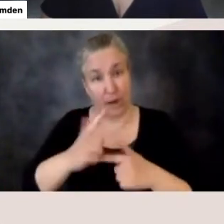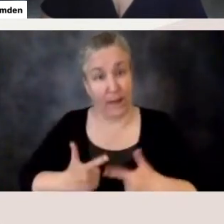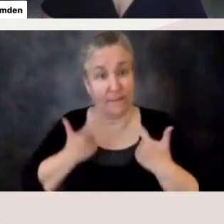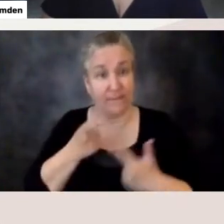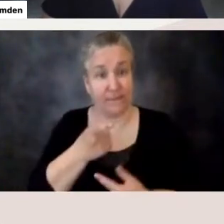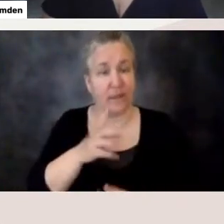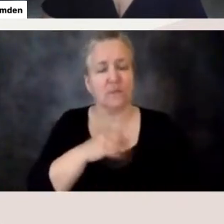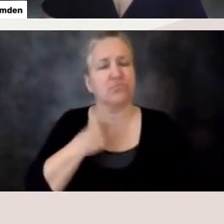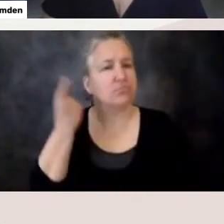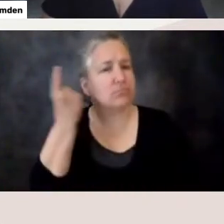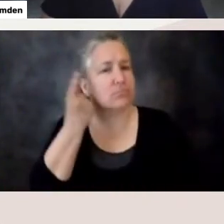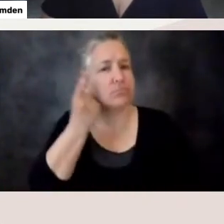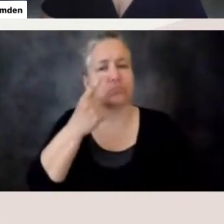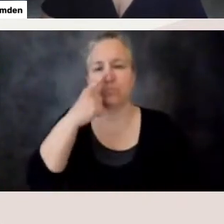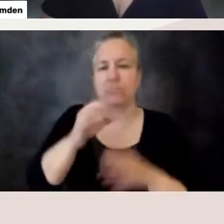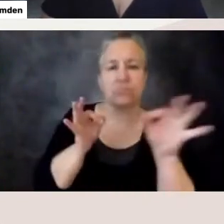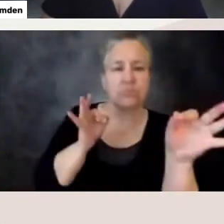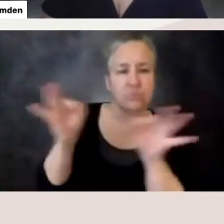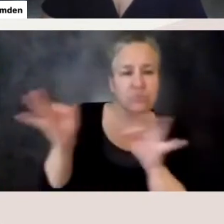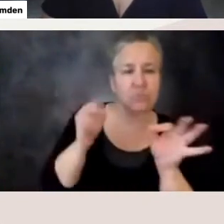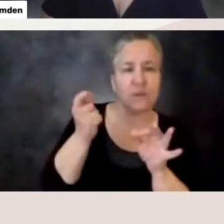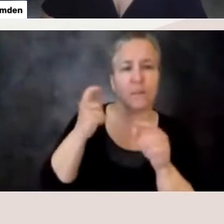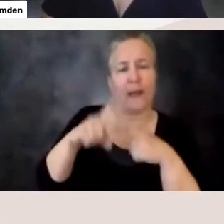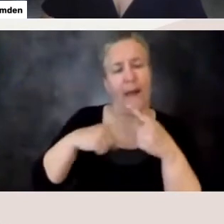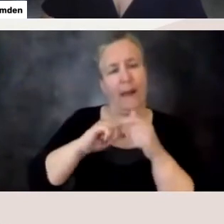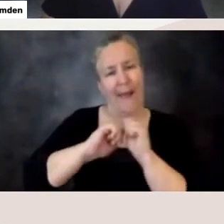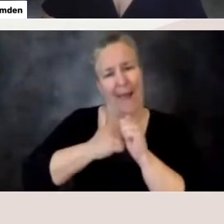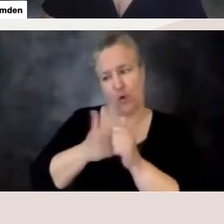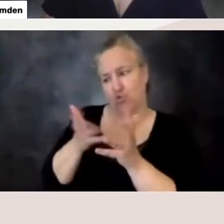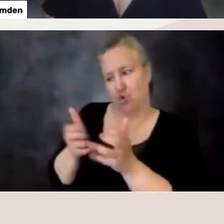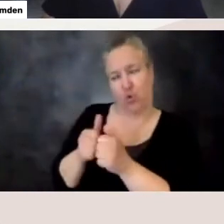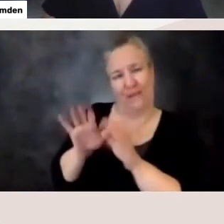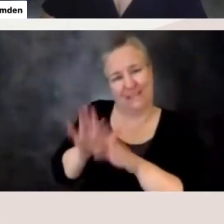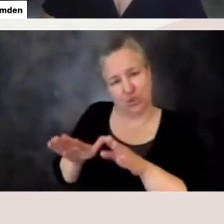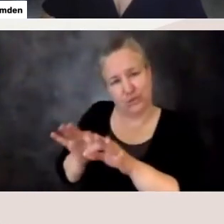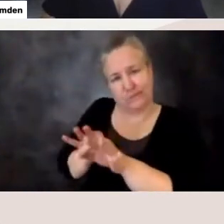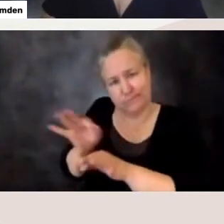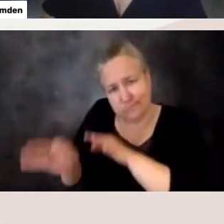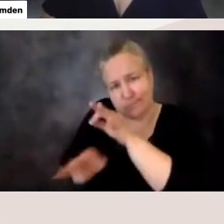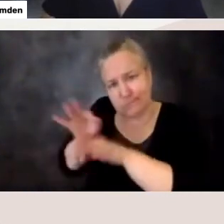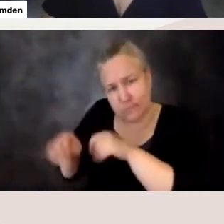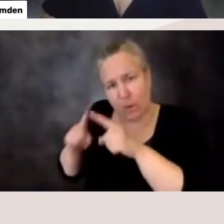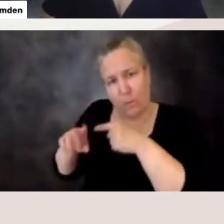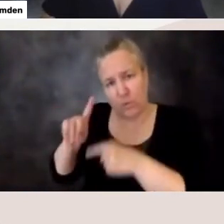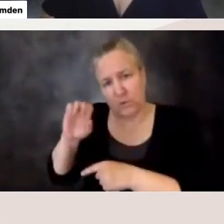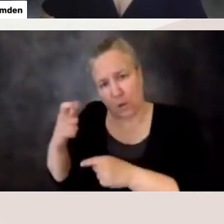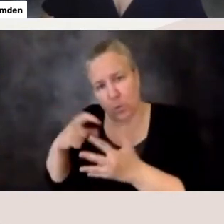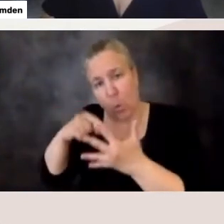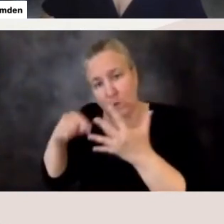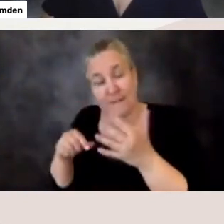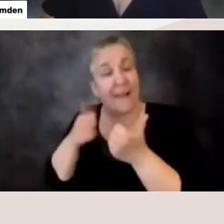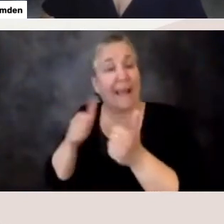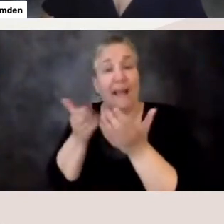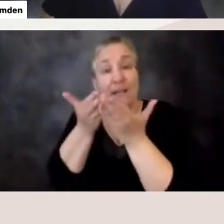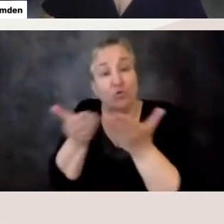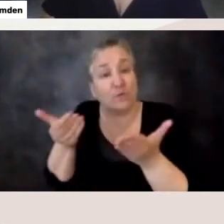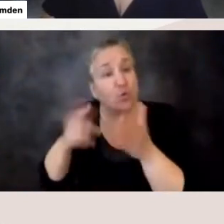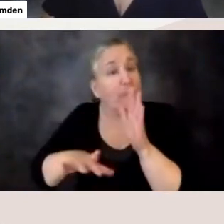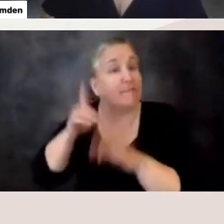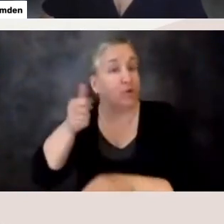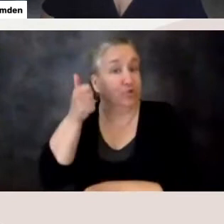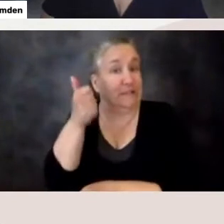life, and I'm just wondering if you could talk a little bit about how you've talked with them over time about your diagnosis and any resources that you have found